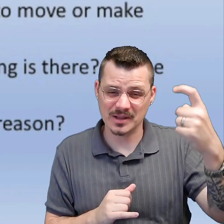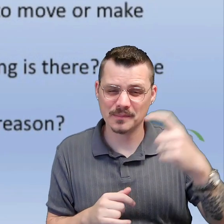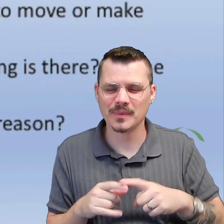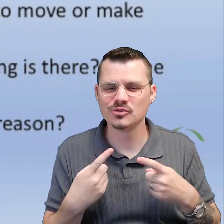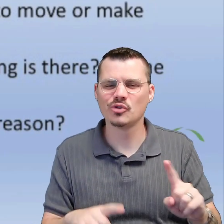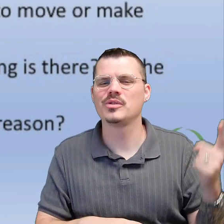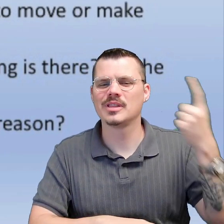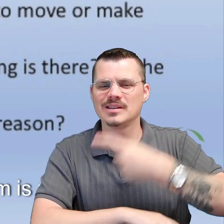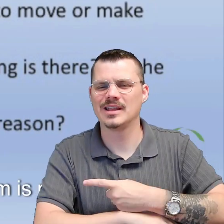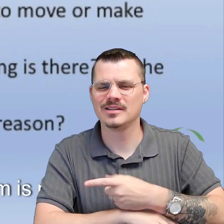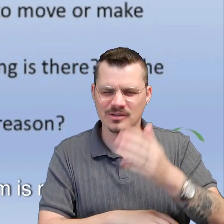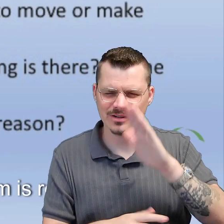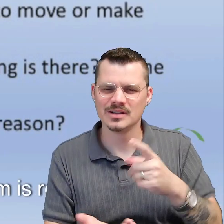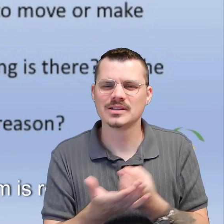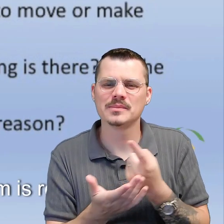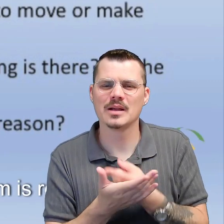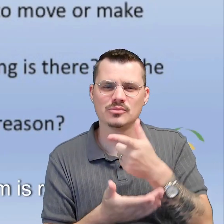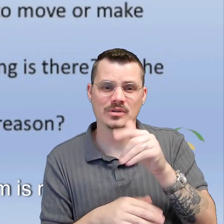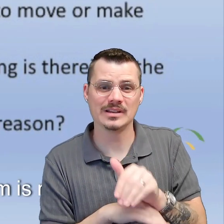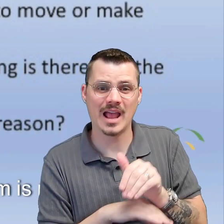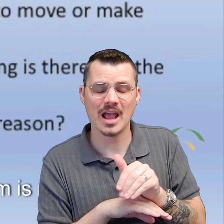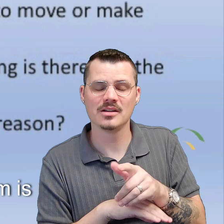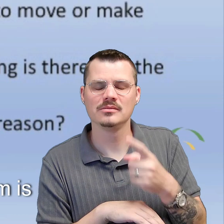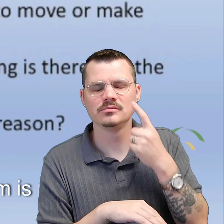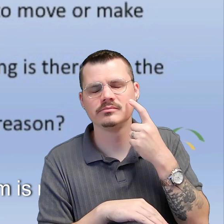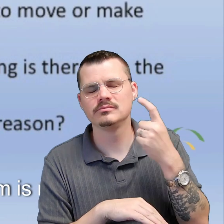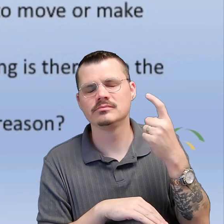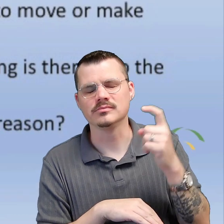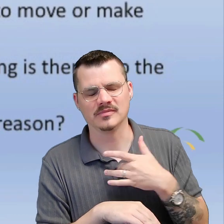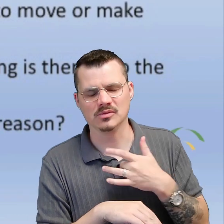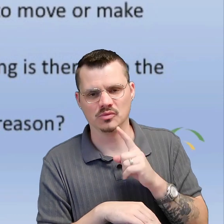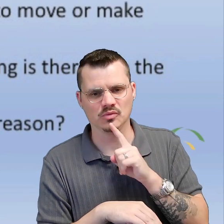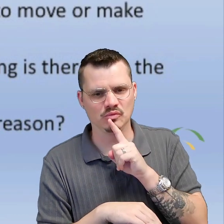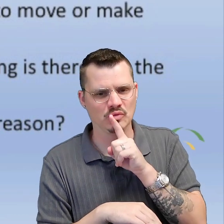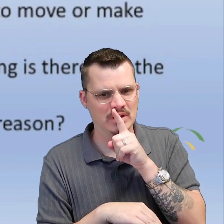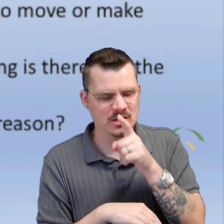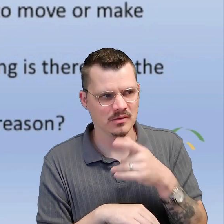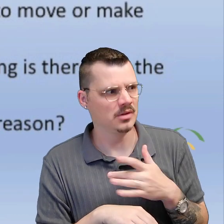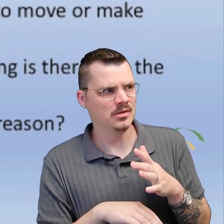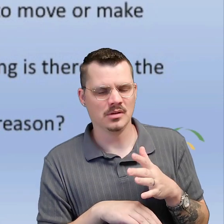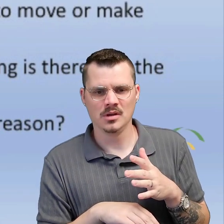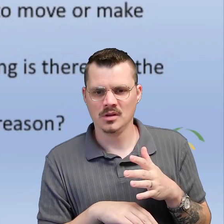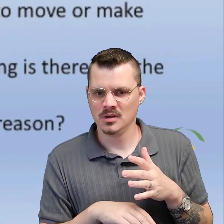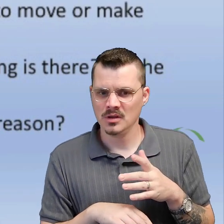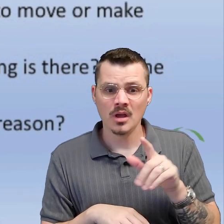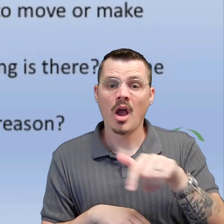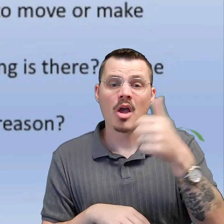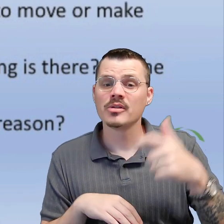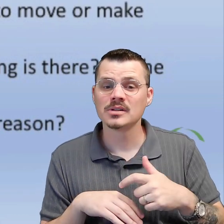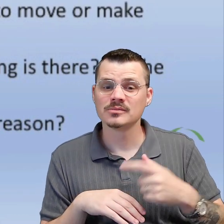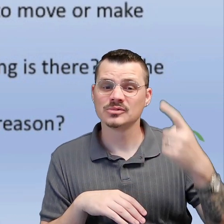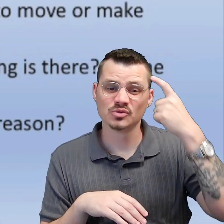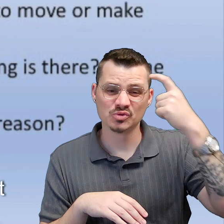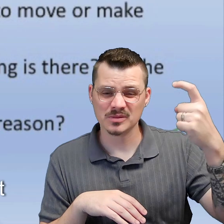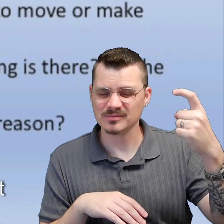during the day. And you know how sometimes at night you think a dream is real and it scares you, and other times a